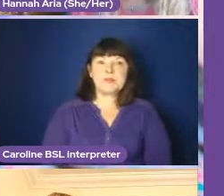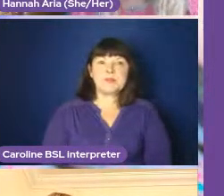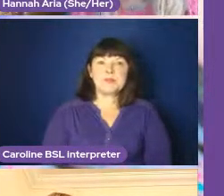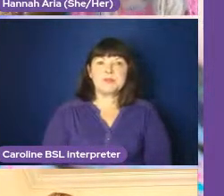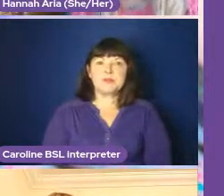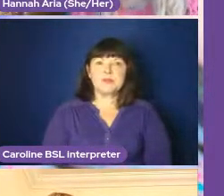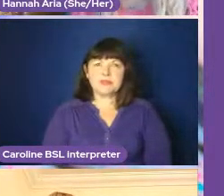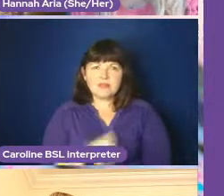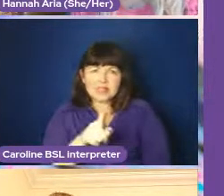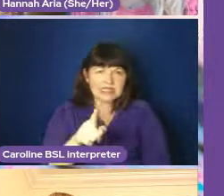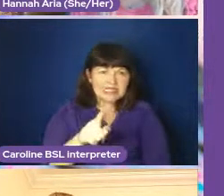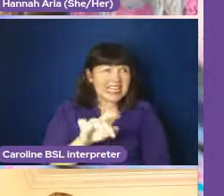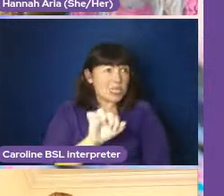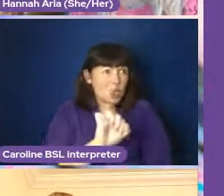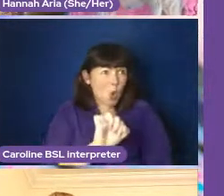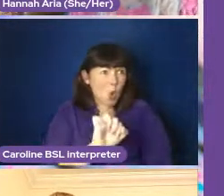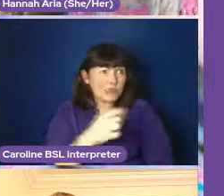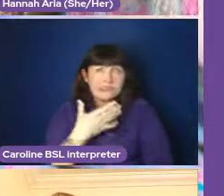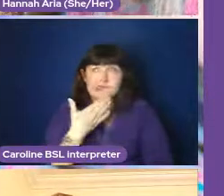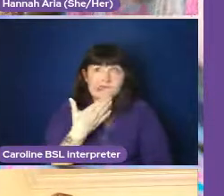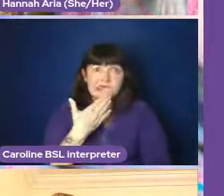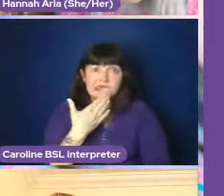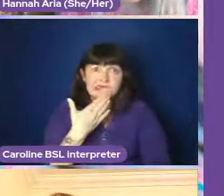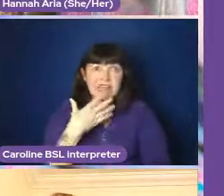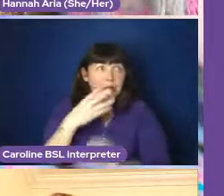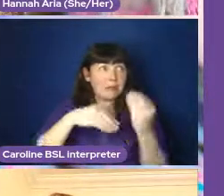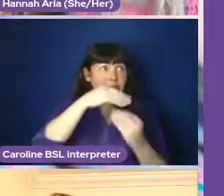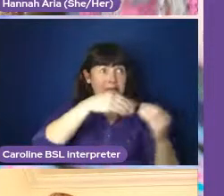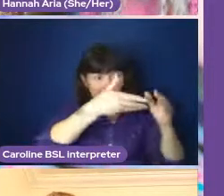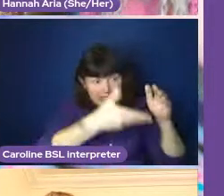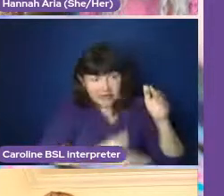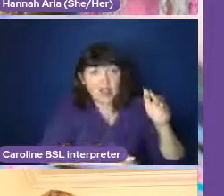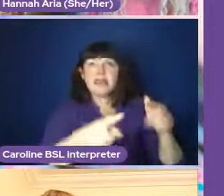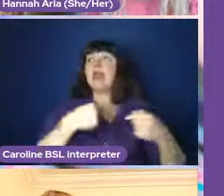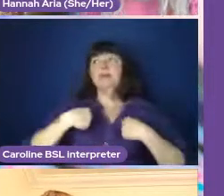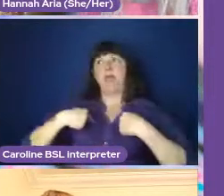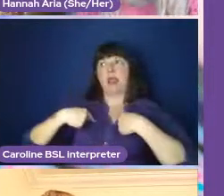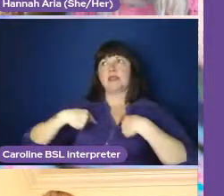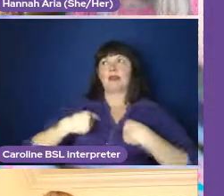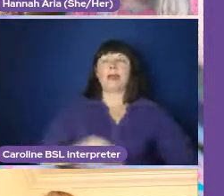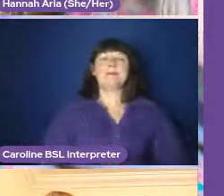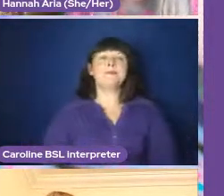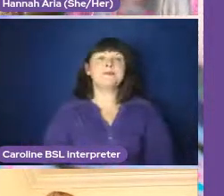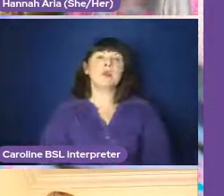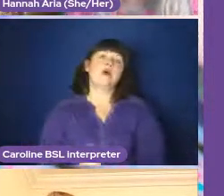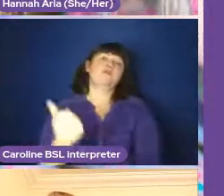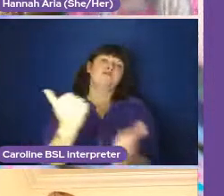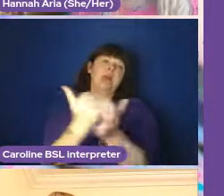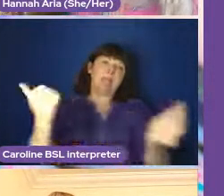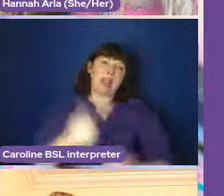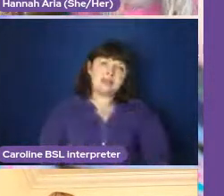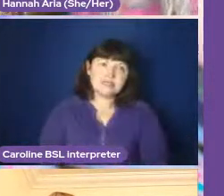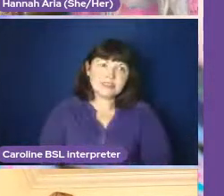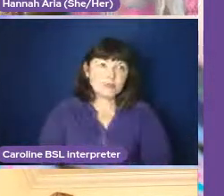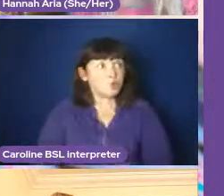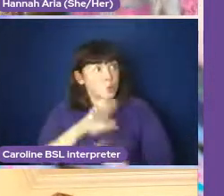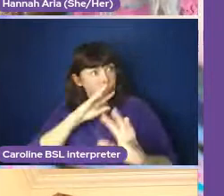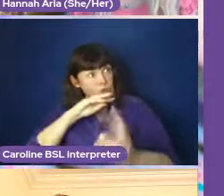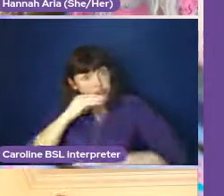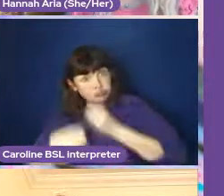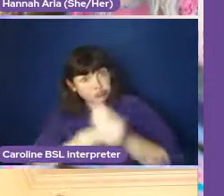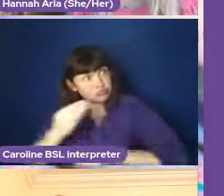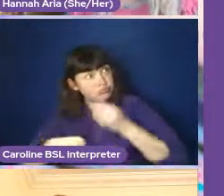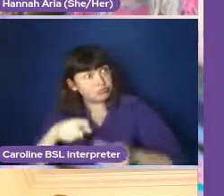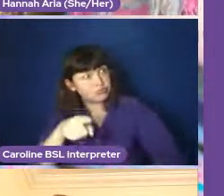actually yours, Tess, because knowing me, I've probably got them all mixed up. Anyway. It is mine. Fabulous. Do you want to talk us through this piece